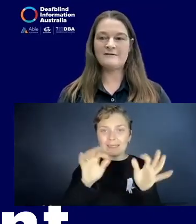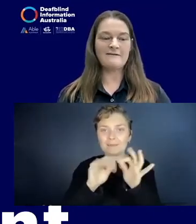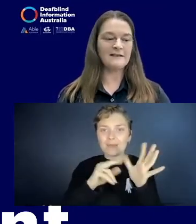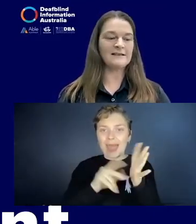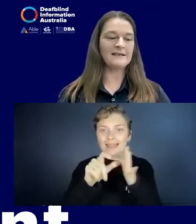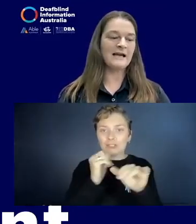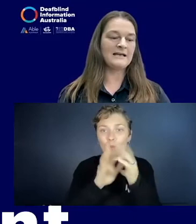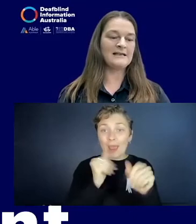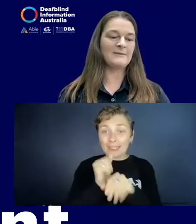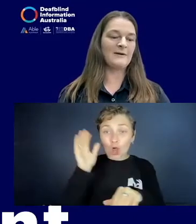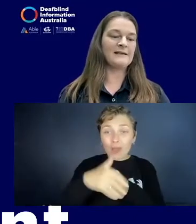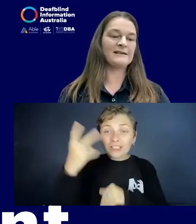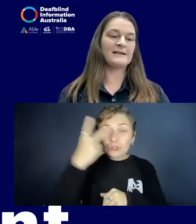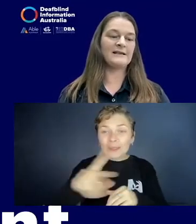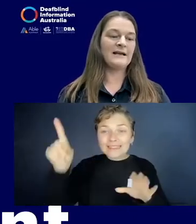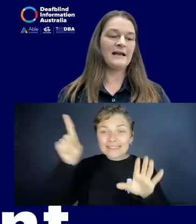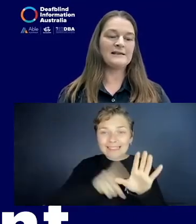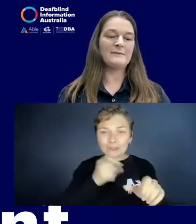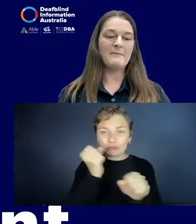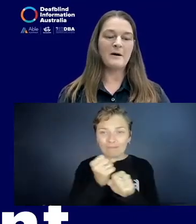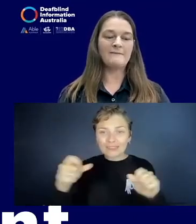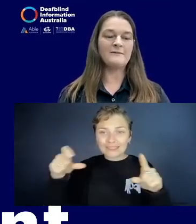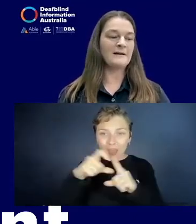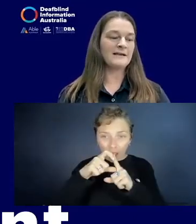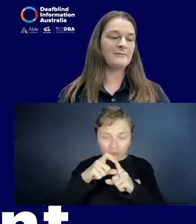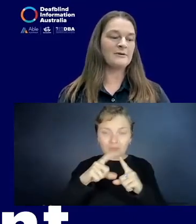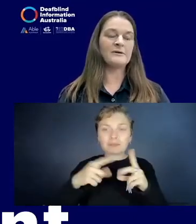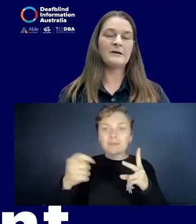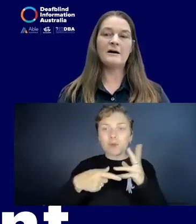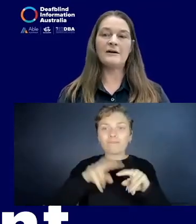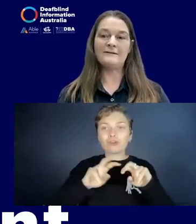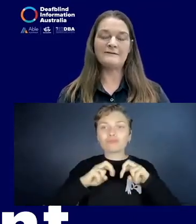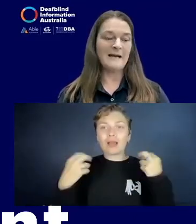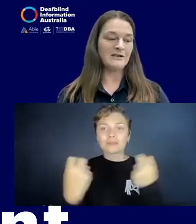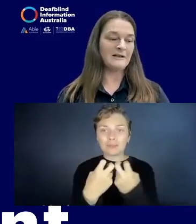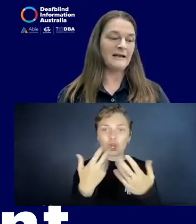of graphic design experience, and is a member of the Roundtable